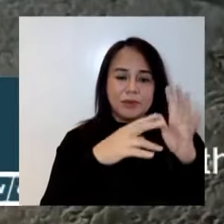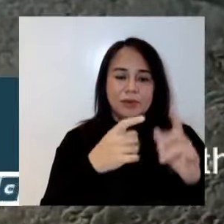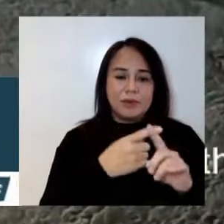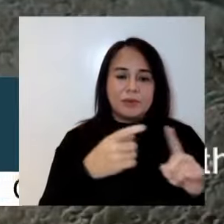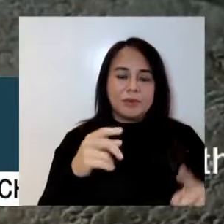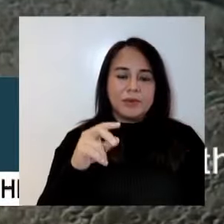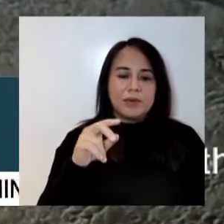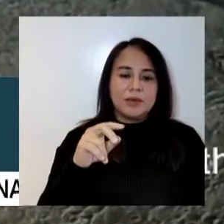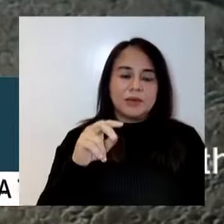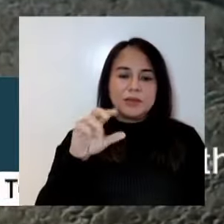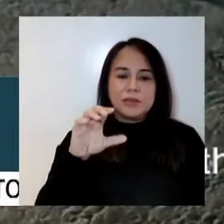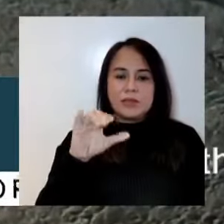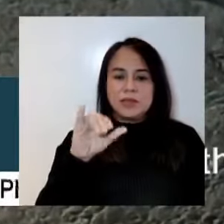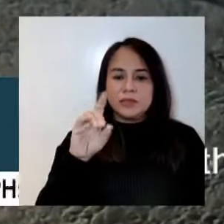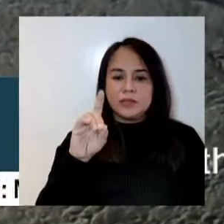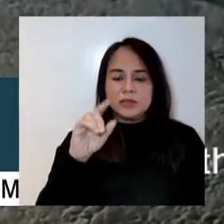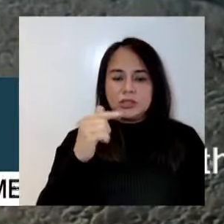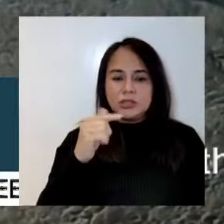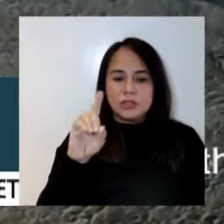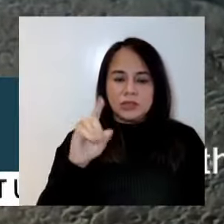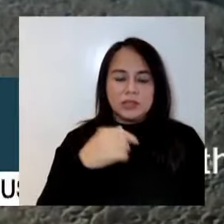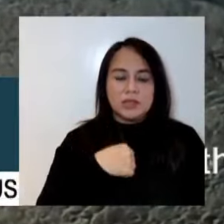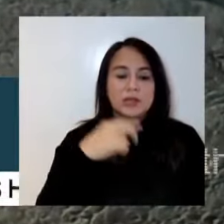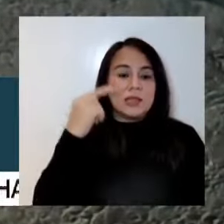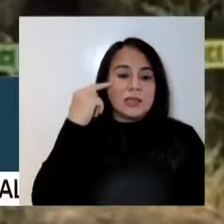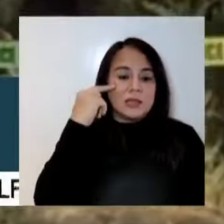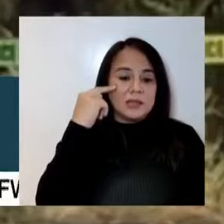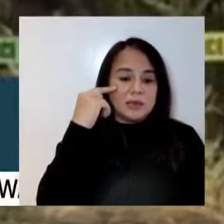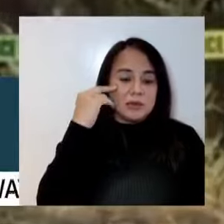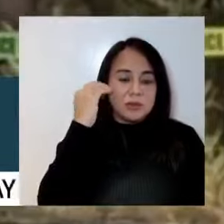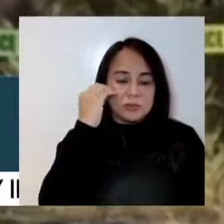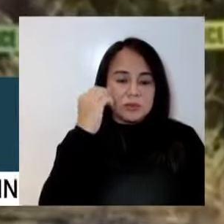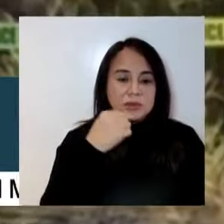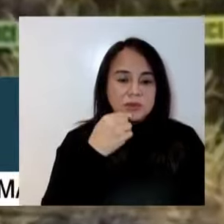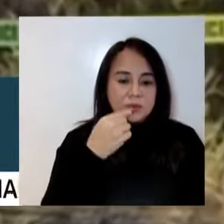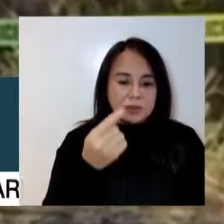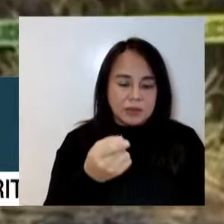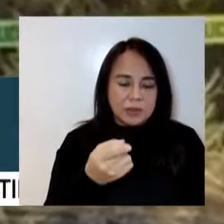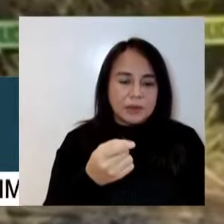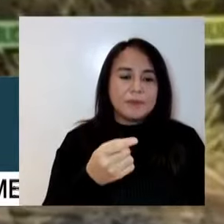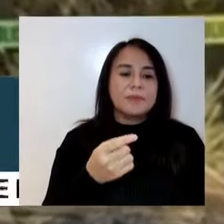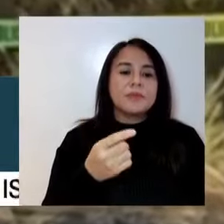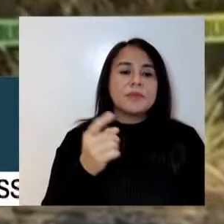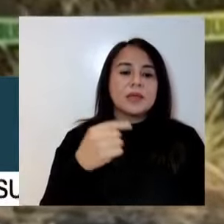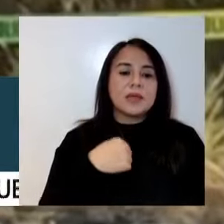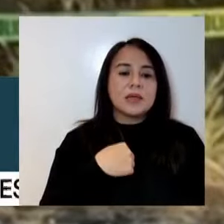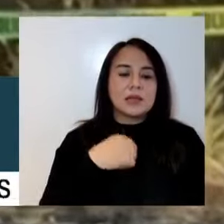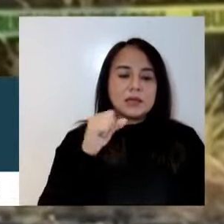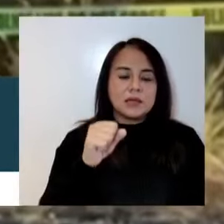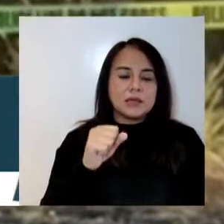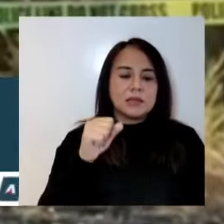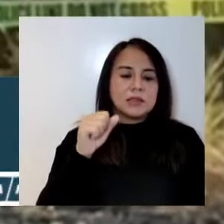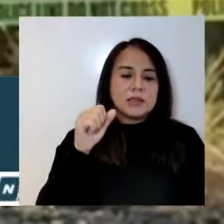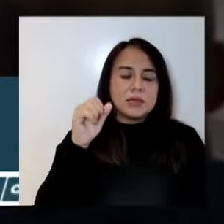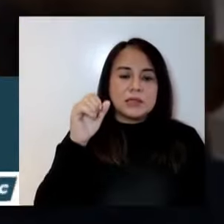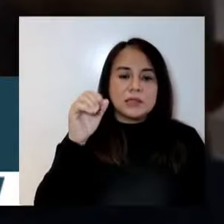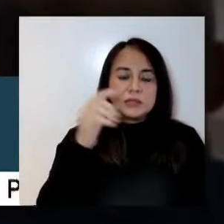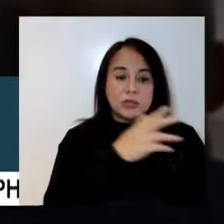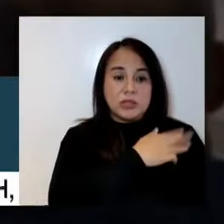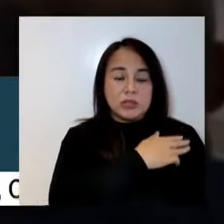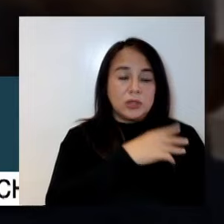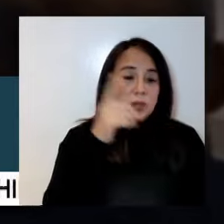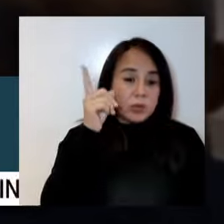CIDG, Police Major Nilo Moralios, the Assistant Regional Chief. And even General Lucas said they will